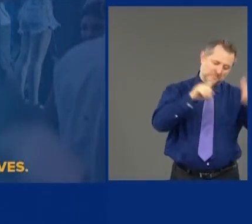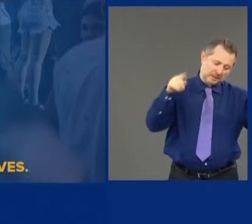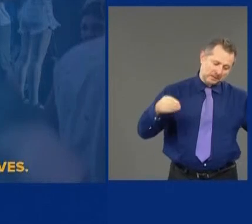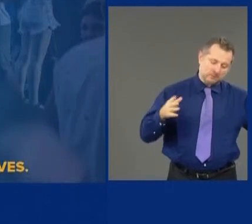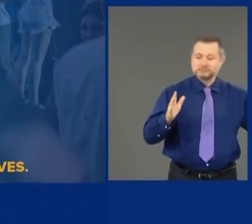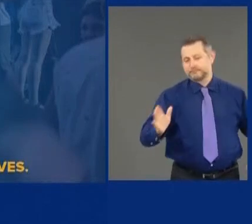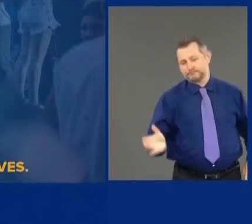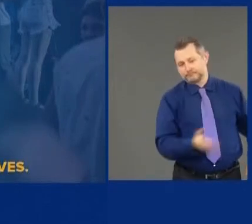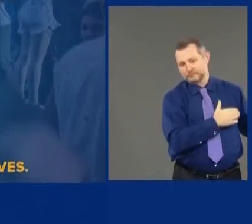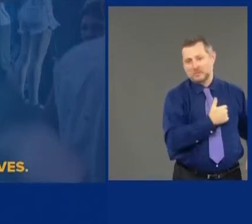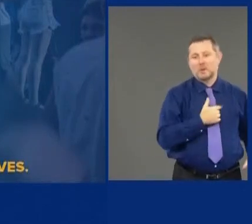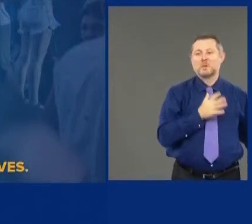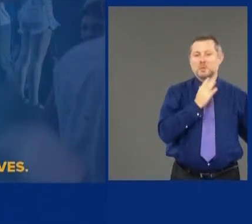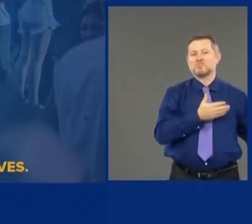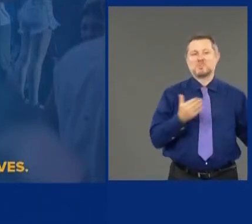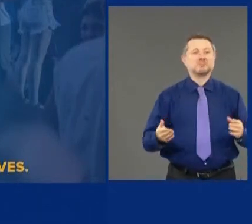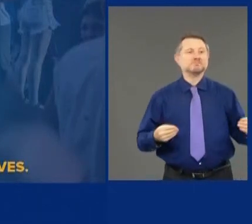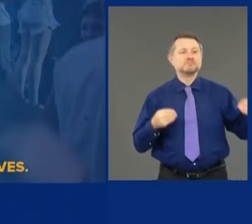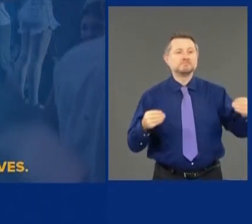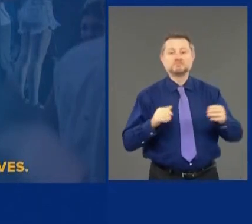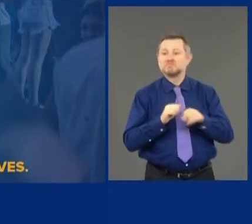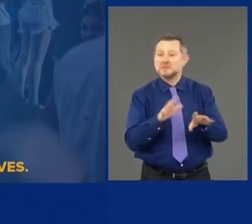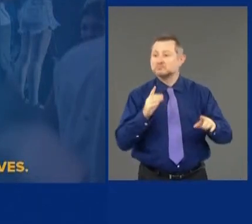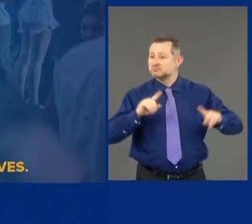back. Citizens slip.